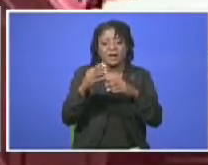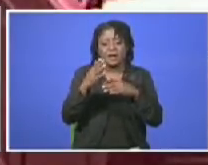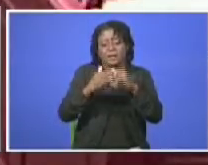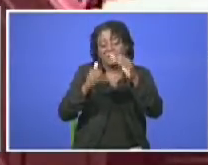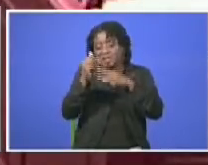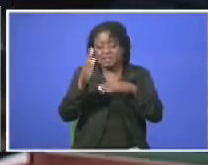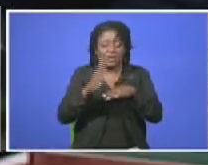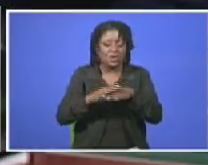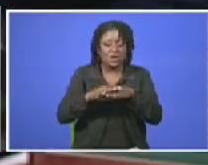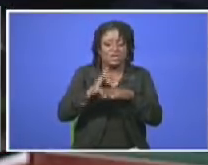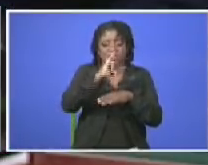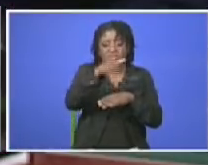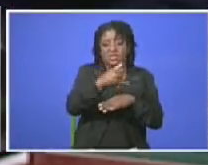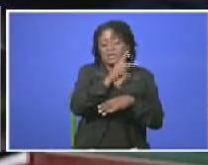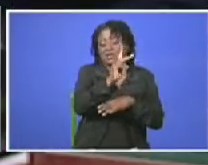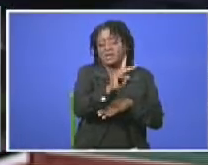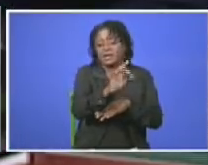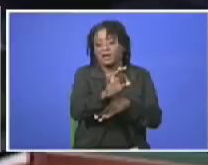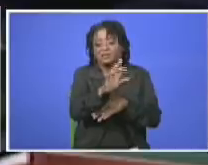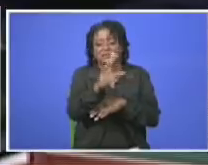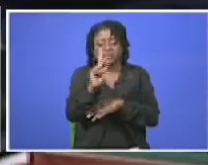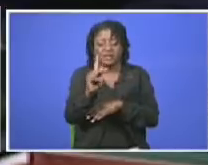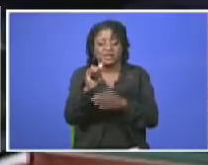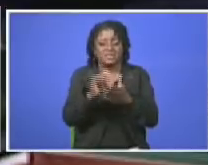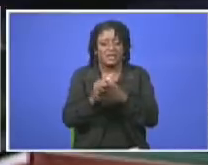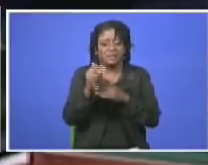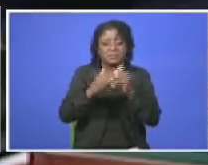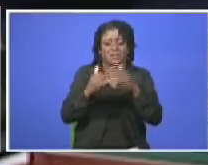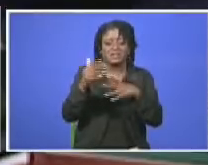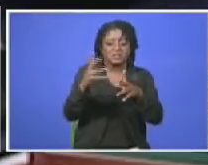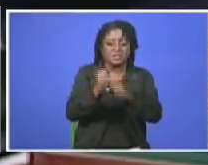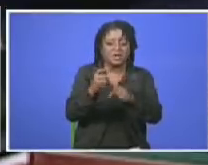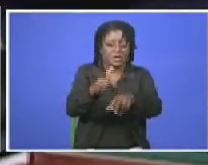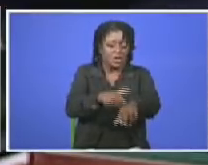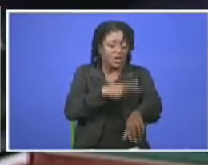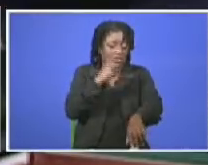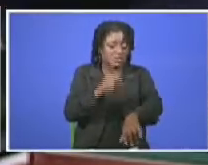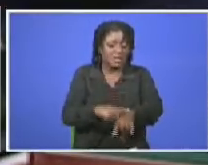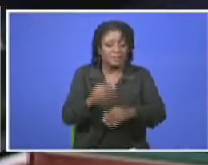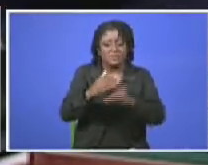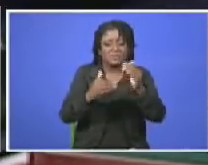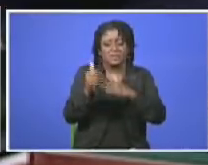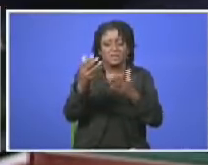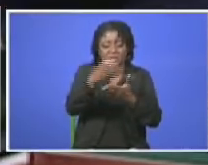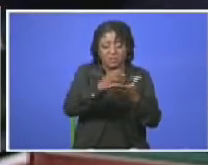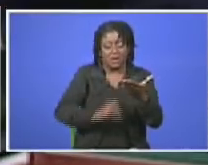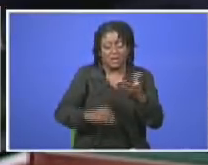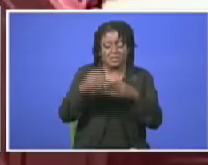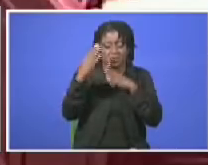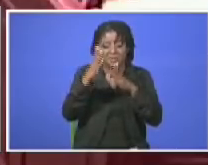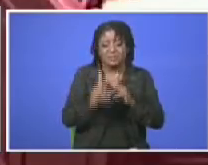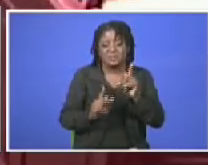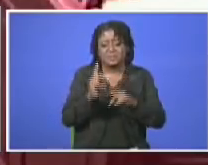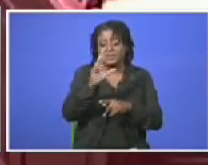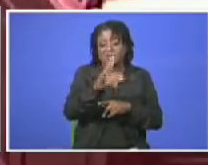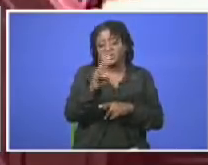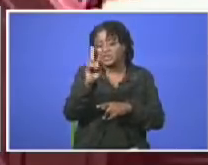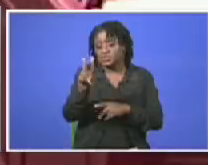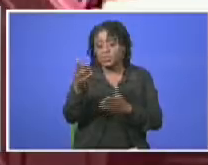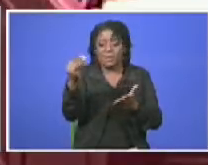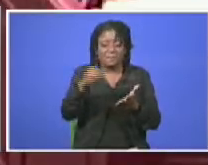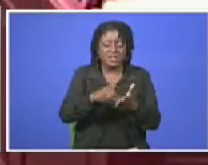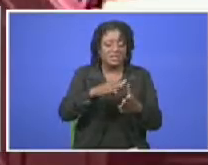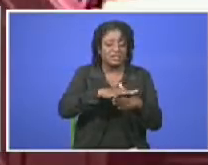long time to build, and it ended up costing the Bahamian people $32 million. The